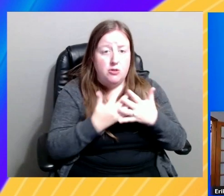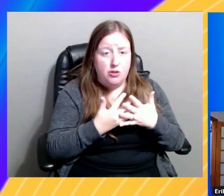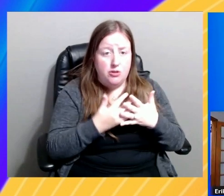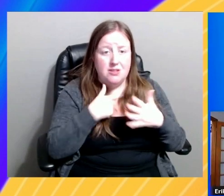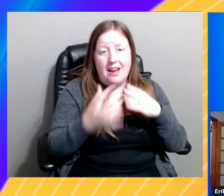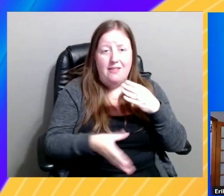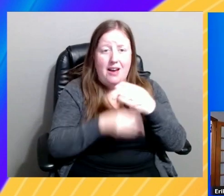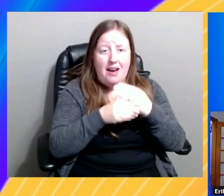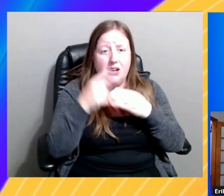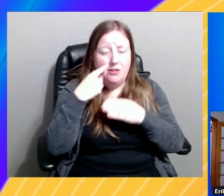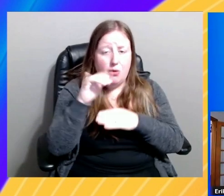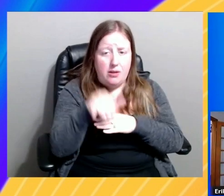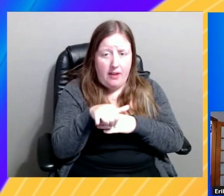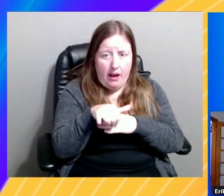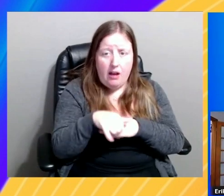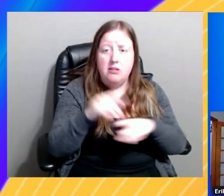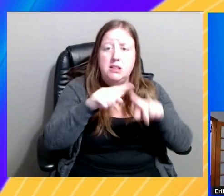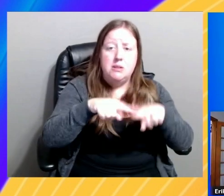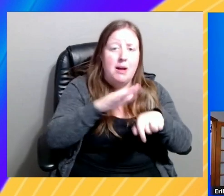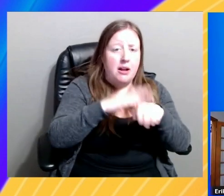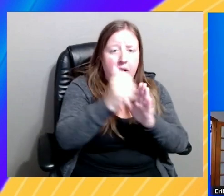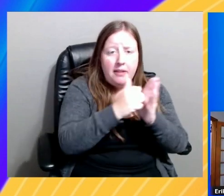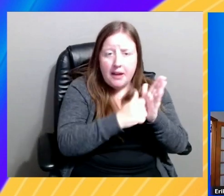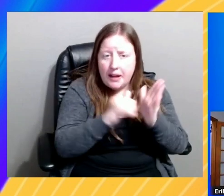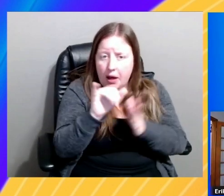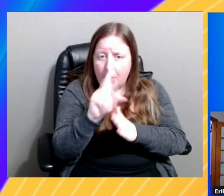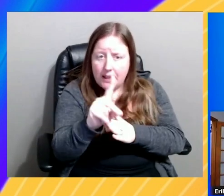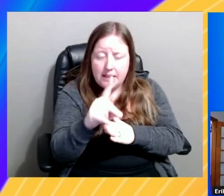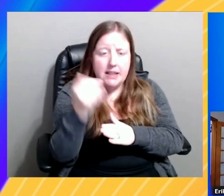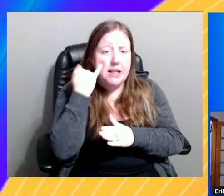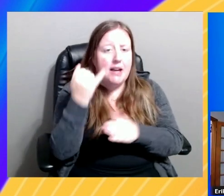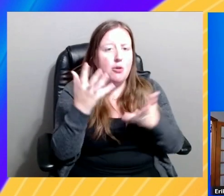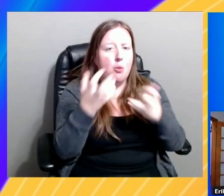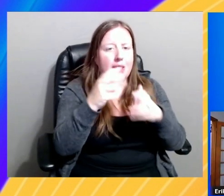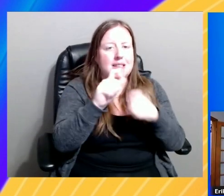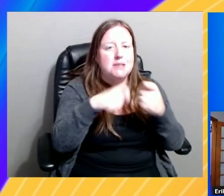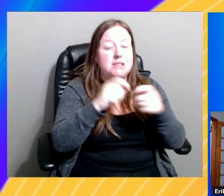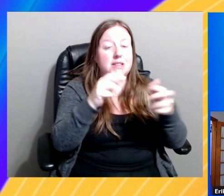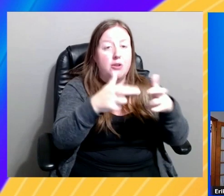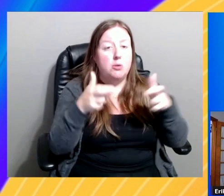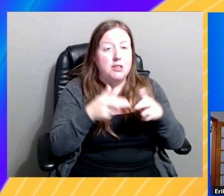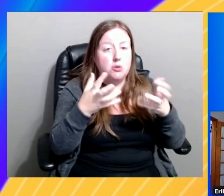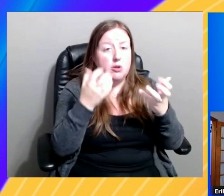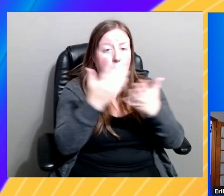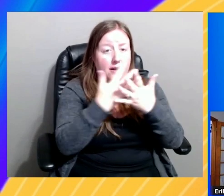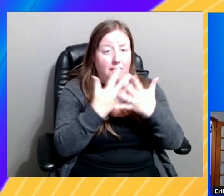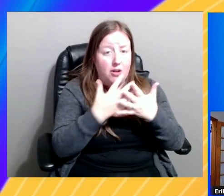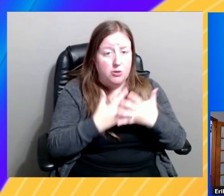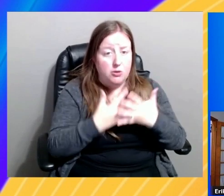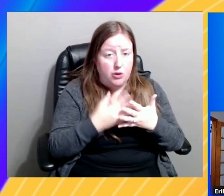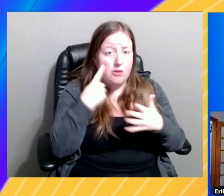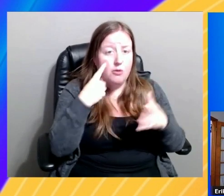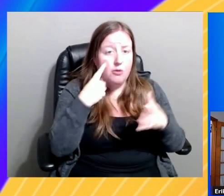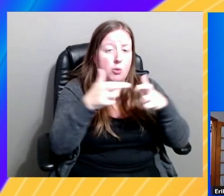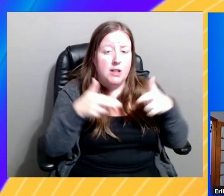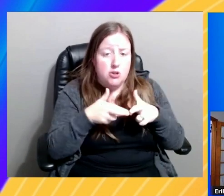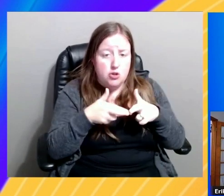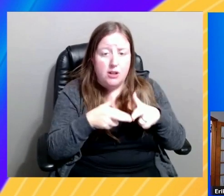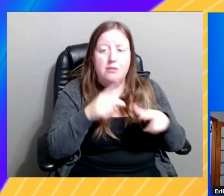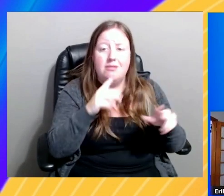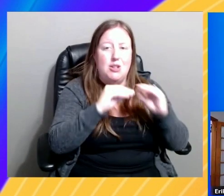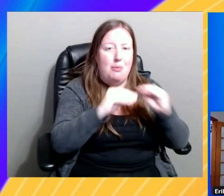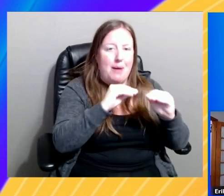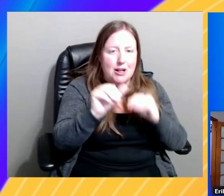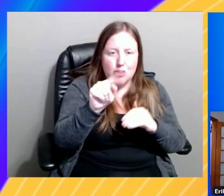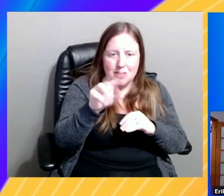be, based on the account ID. If we're looking for a specific resource that we need to filter down, region, what is the patch status, those tag